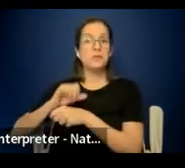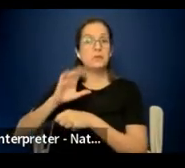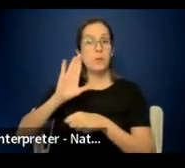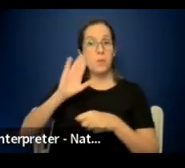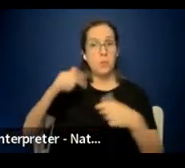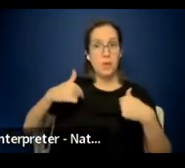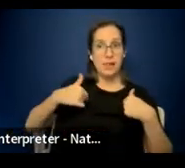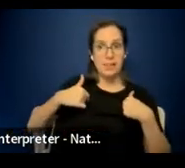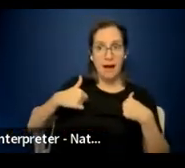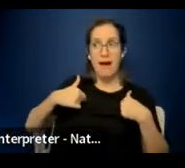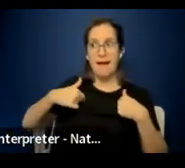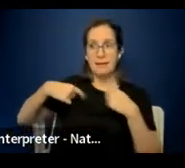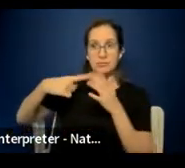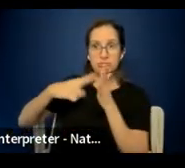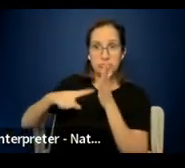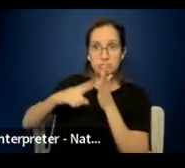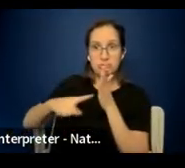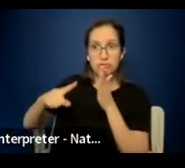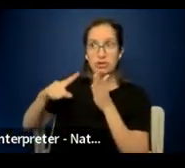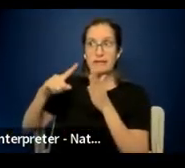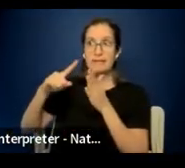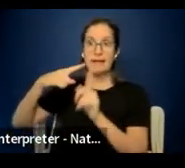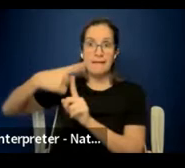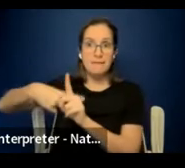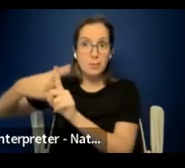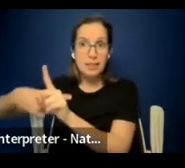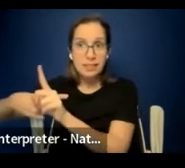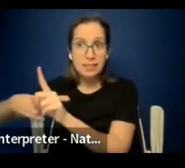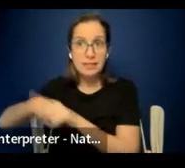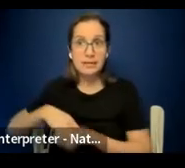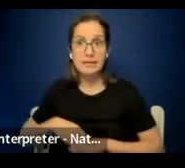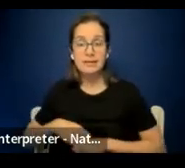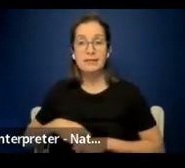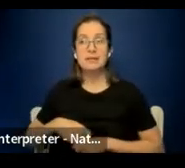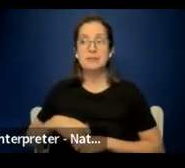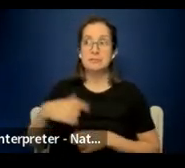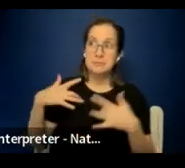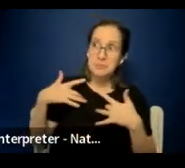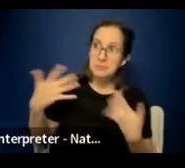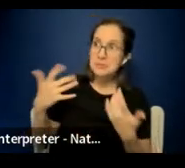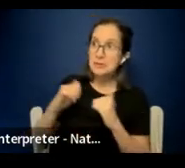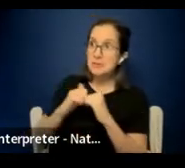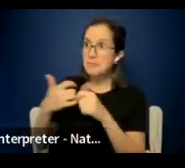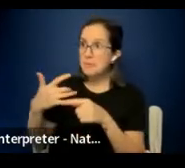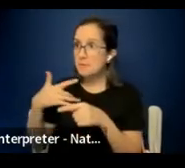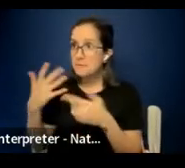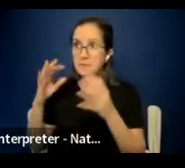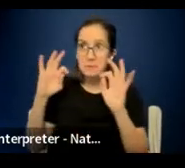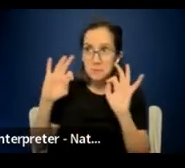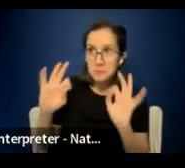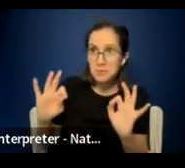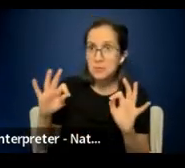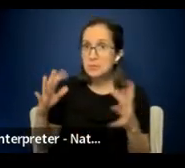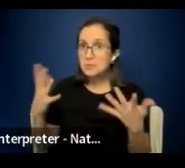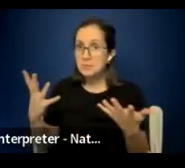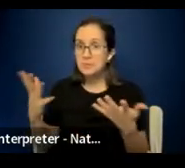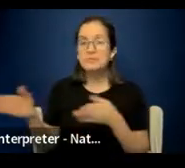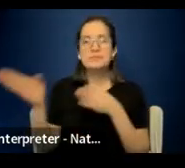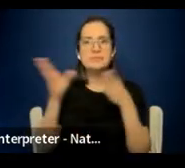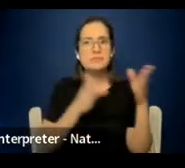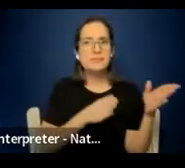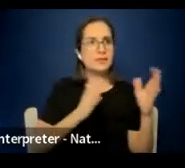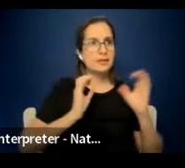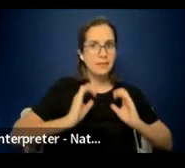Am I going to check in with my clients that my volunteers are working with to ask them how it's going? Are we going to every week sort of, you know, see how